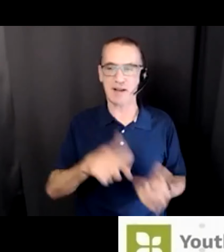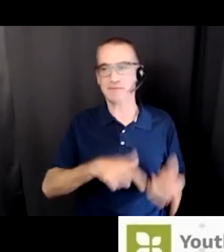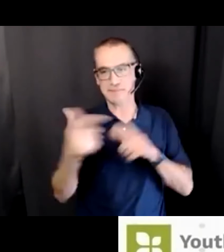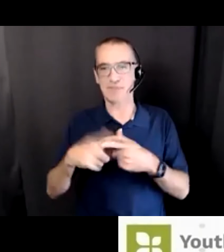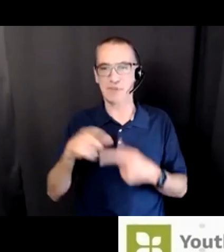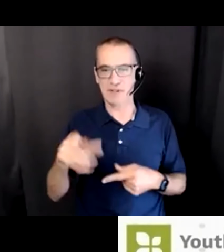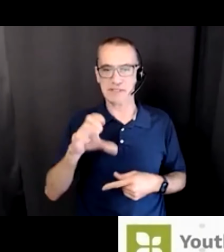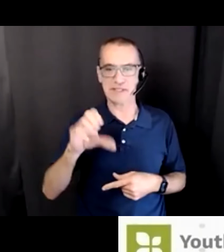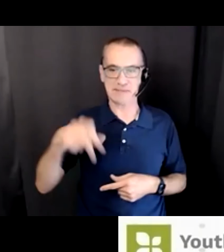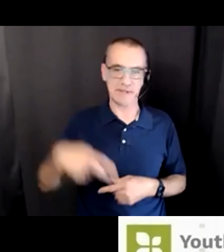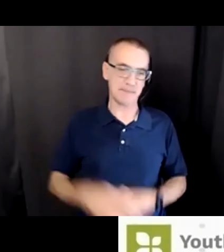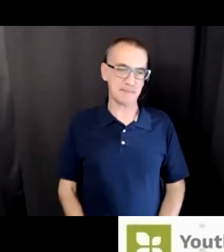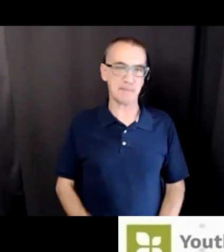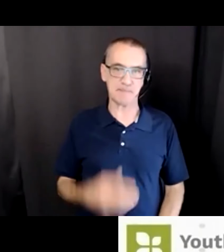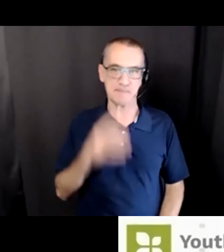CSSP. Awesome.